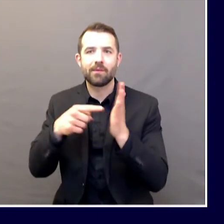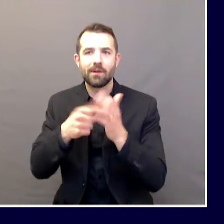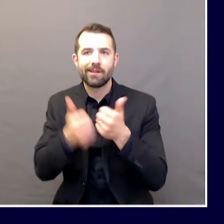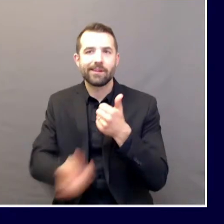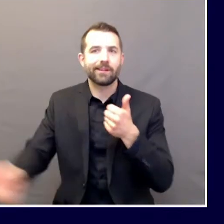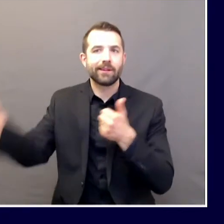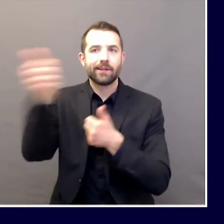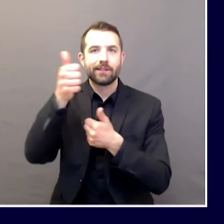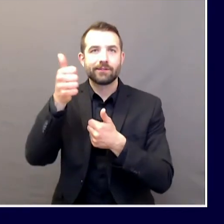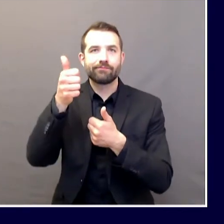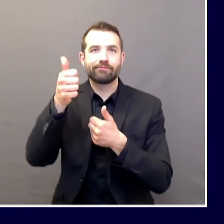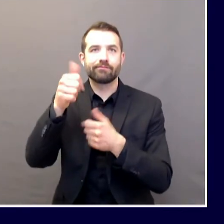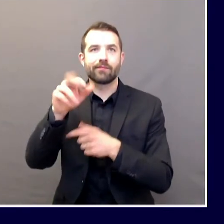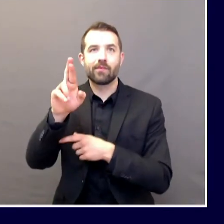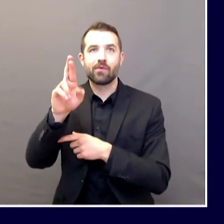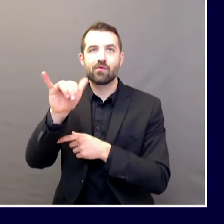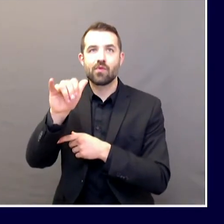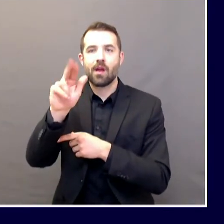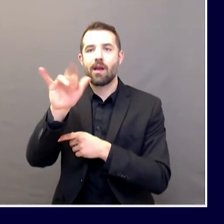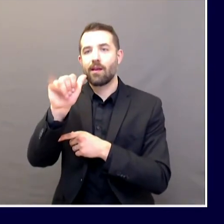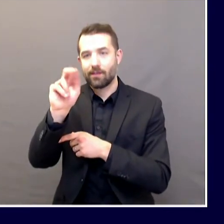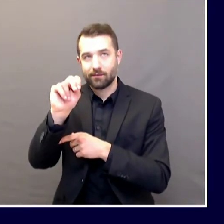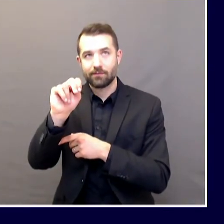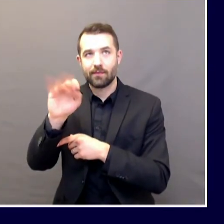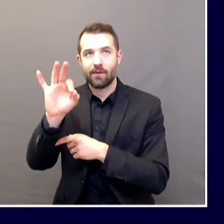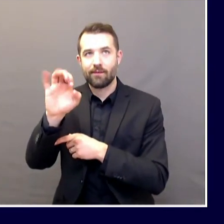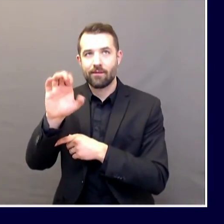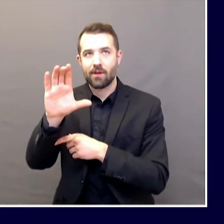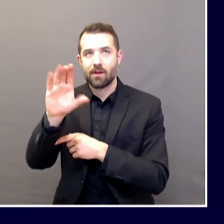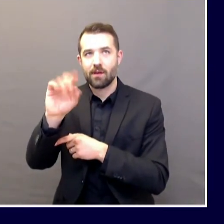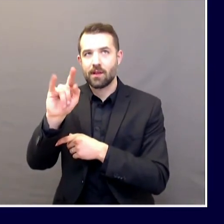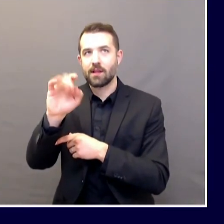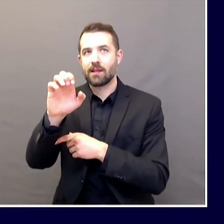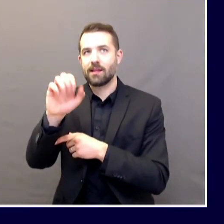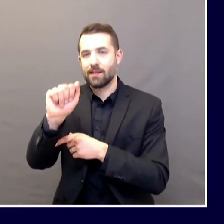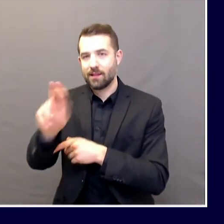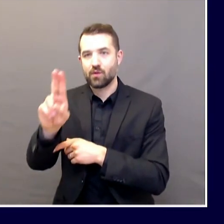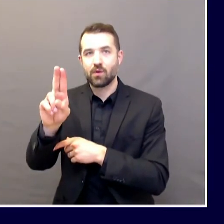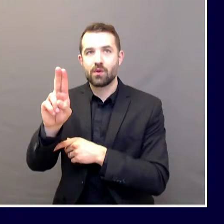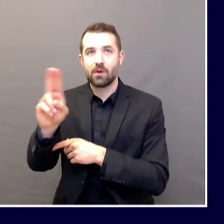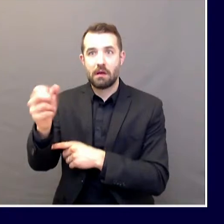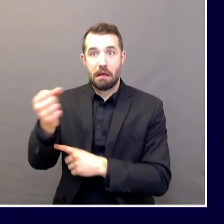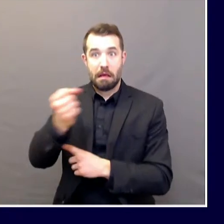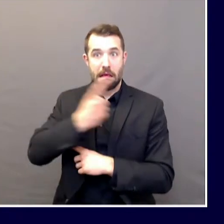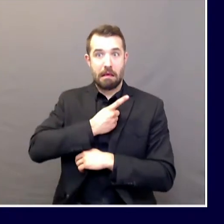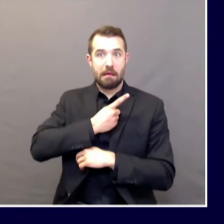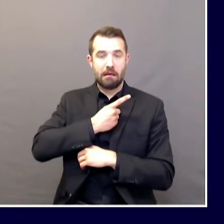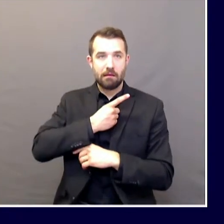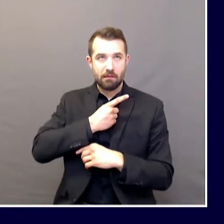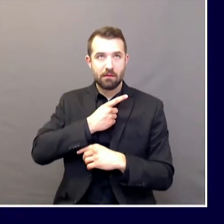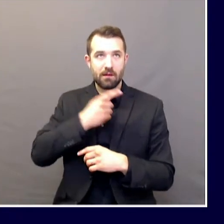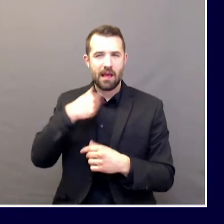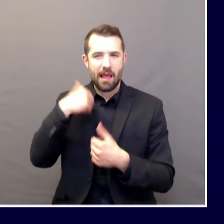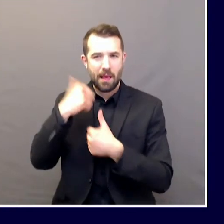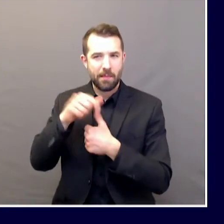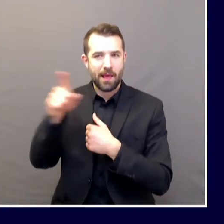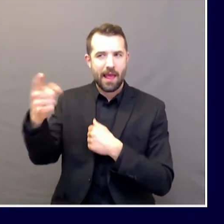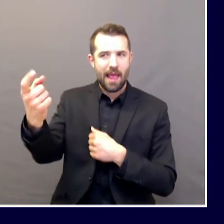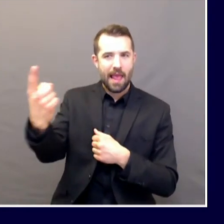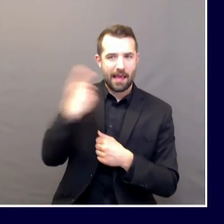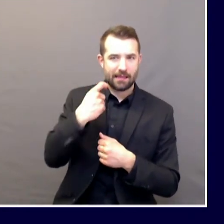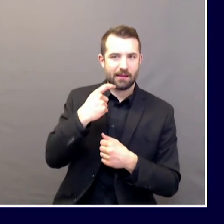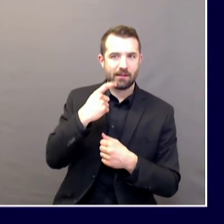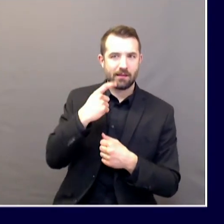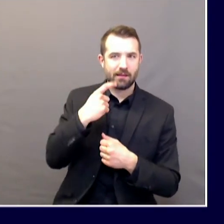question, and I resonated with that question as well, because I'm worried about our animals based on everything that I have